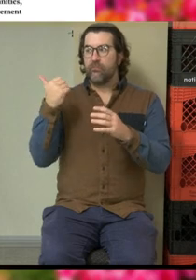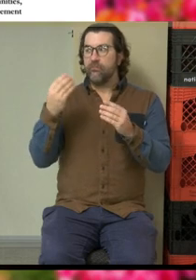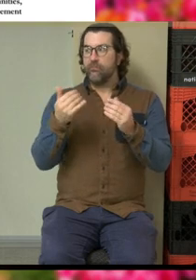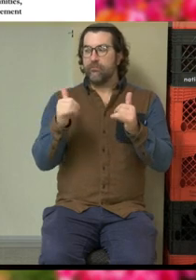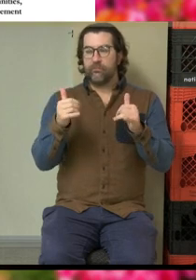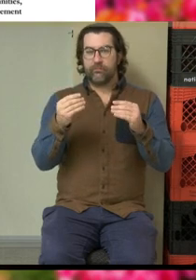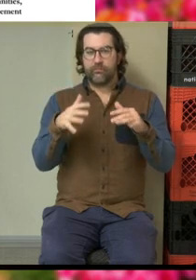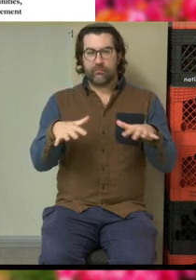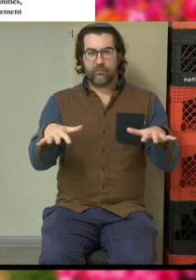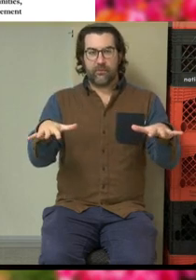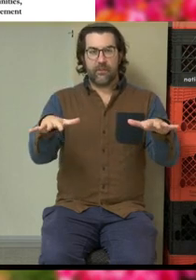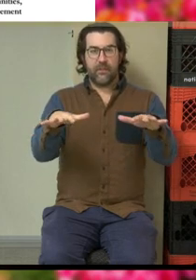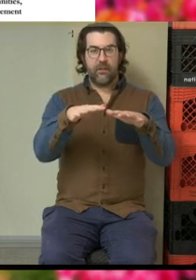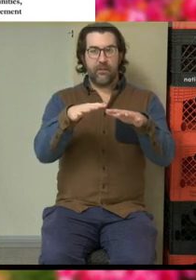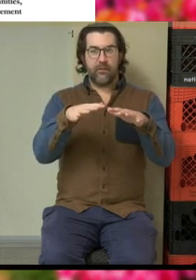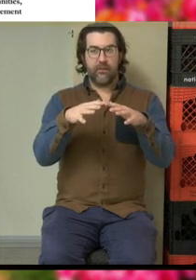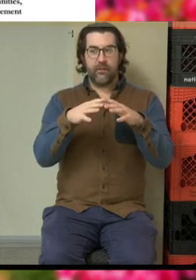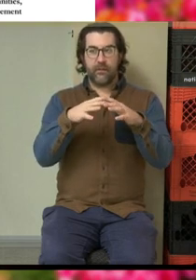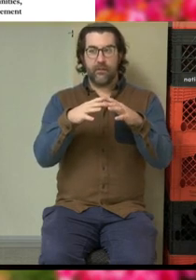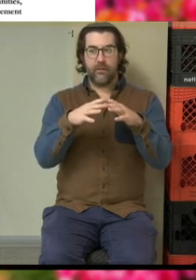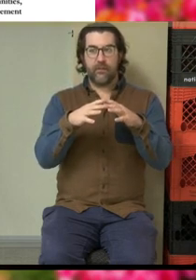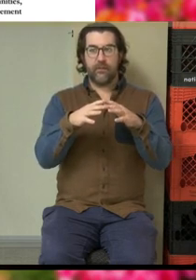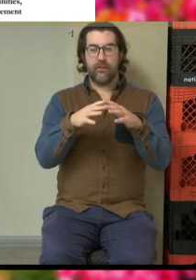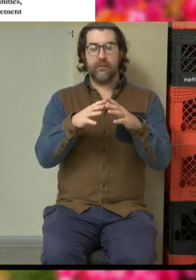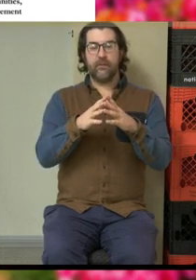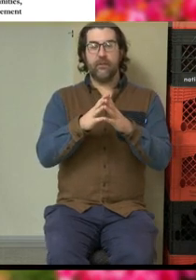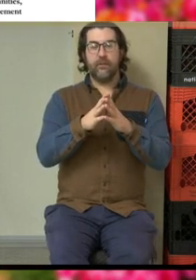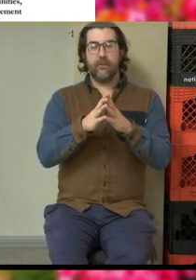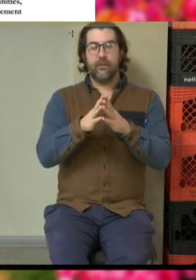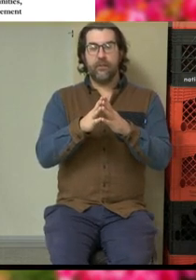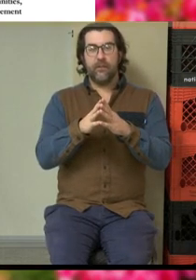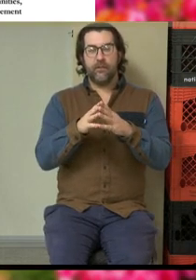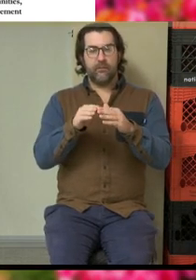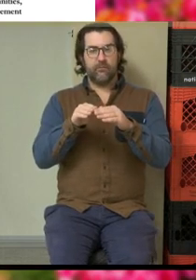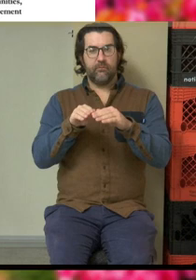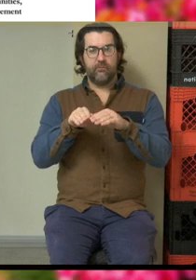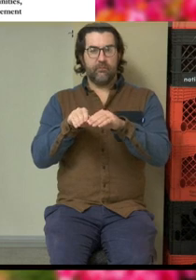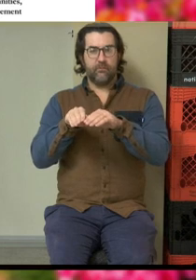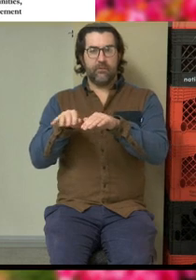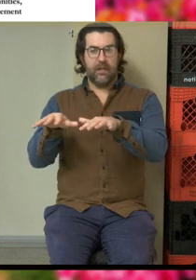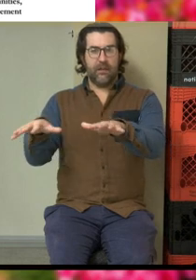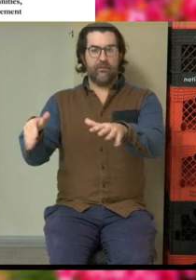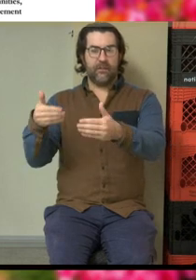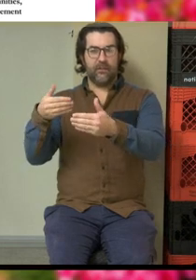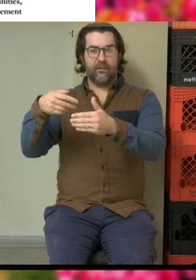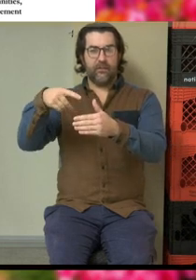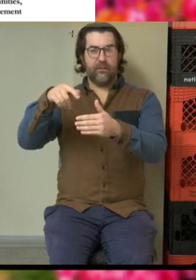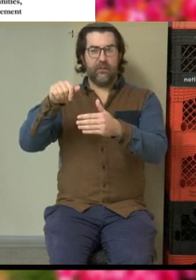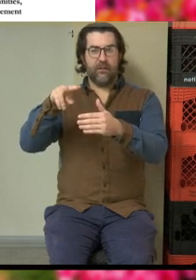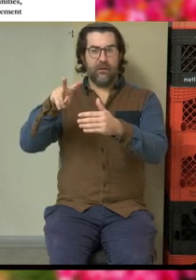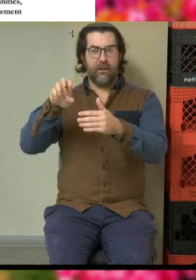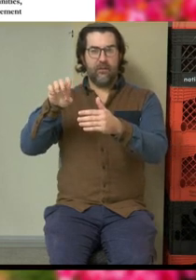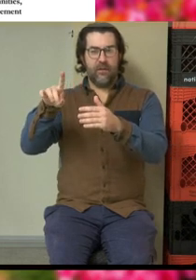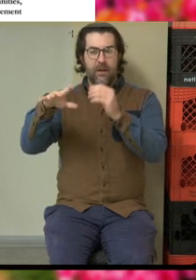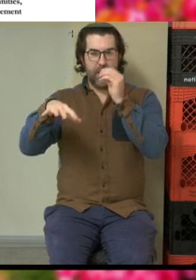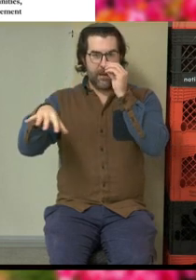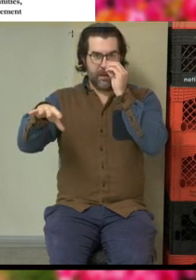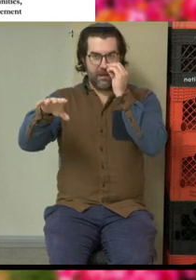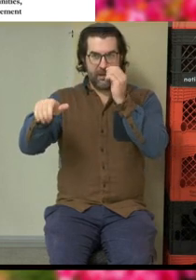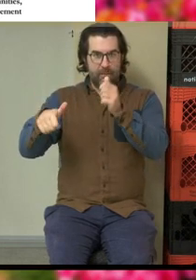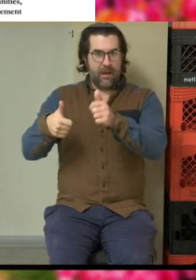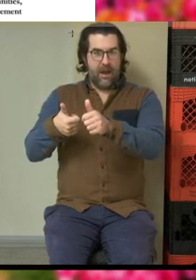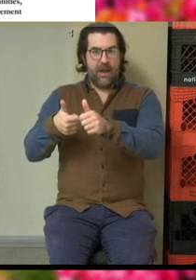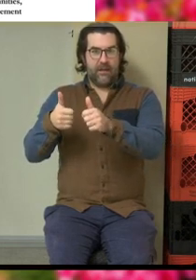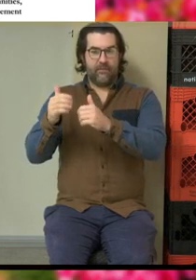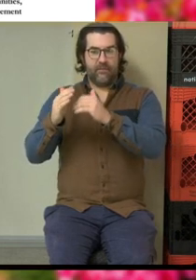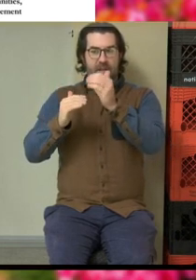also expands into the paved space behind the rec center that currently does not have any